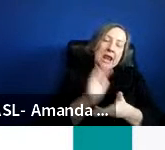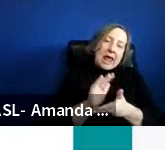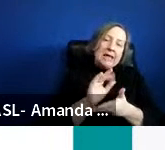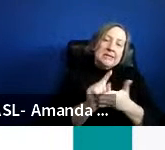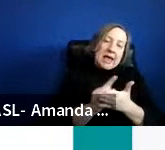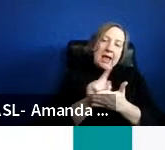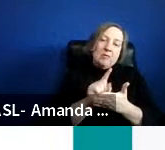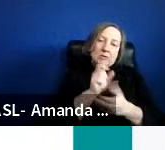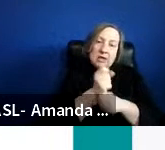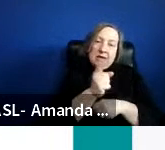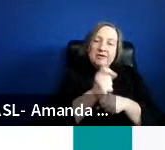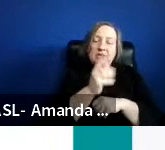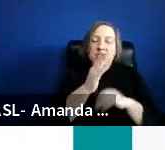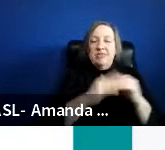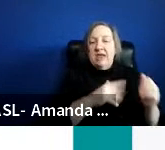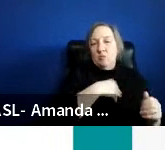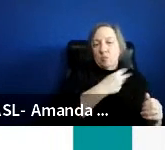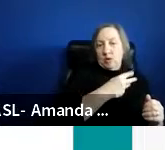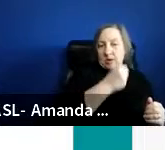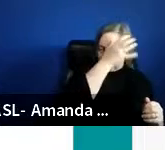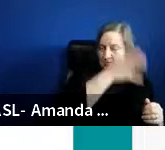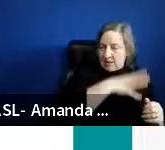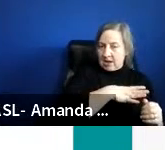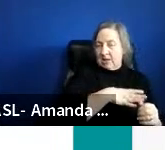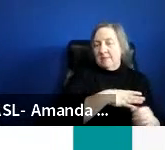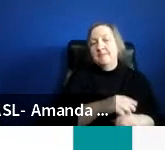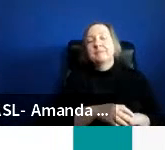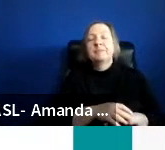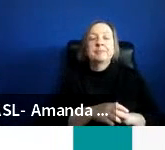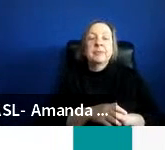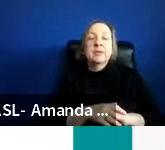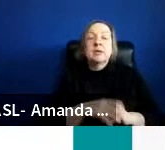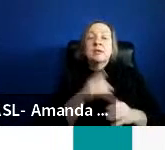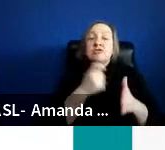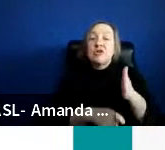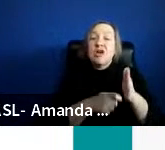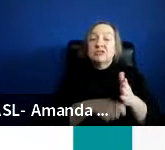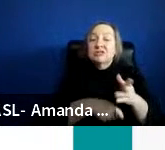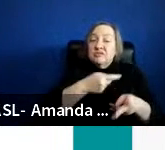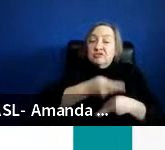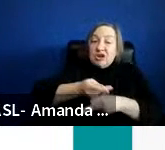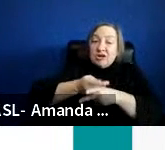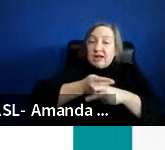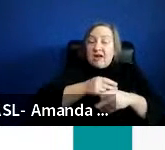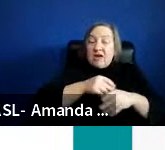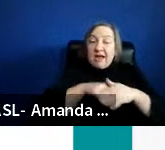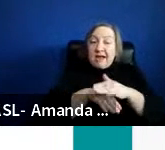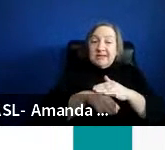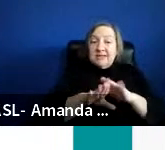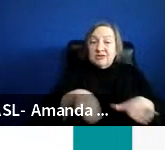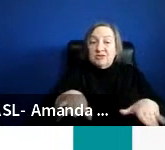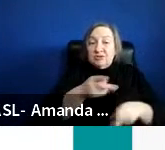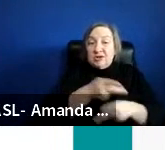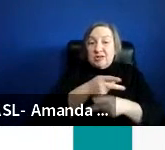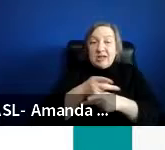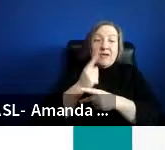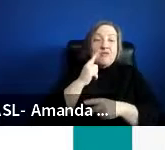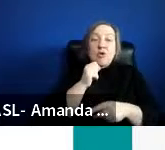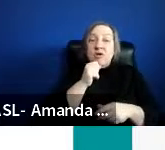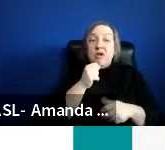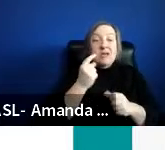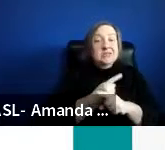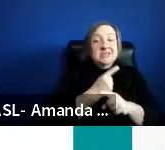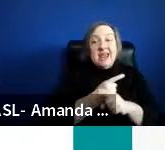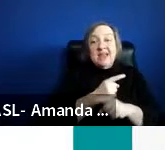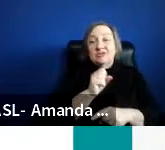male counterparts. Also, the cost of childcare and access to childcare, especially for non-standard shifts